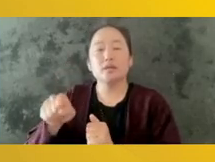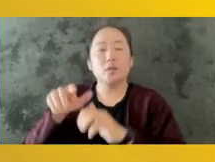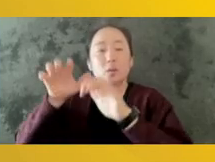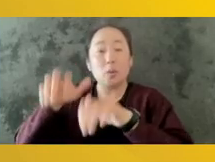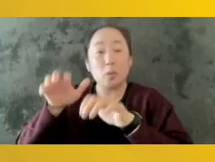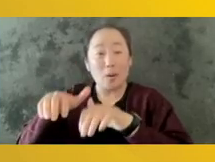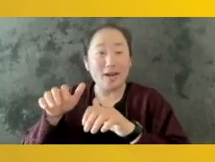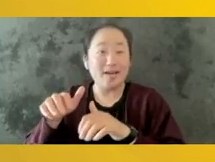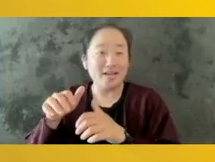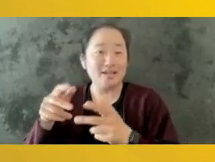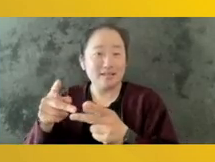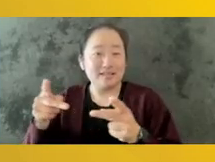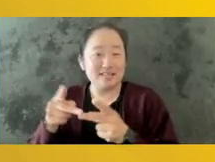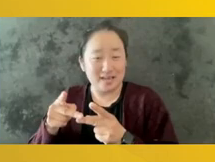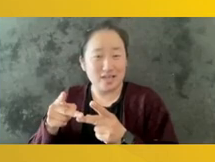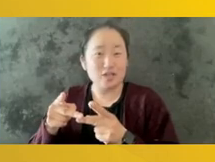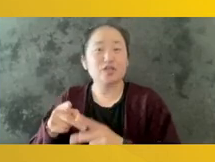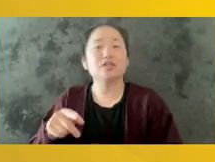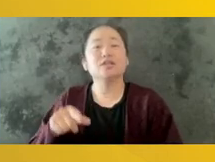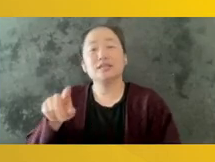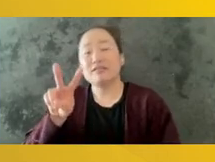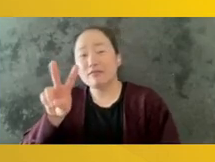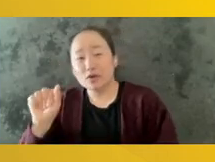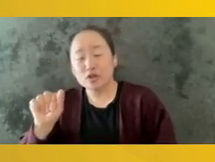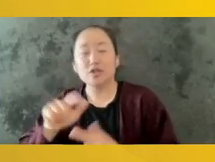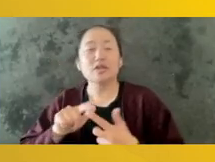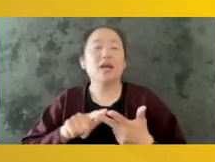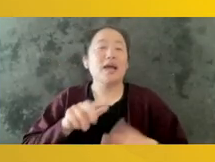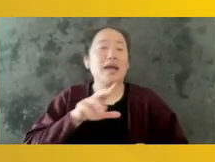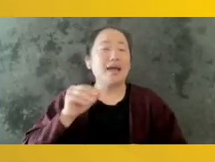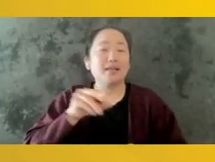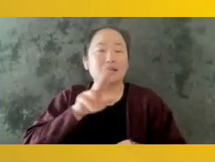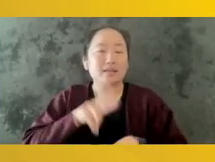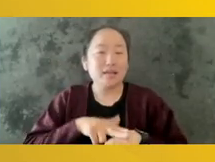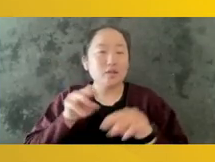and also the National Museum of Natural History.